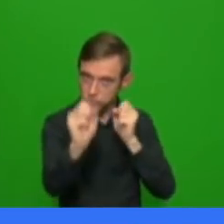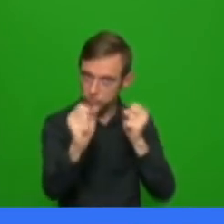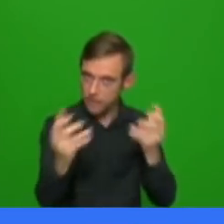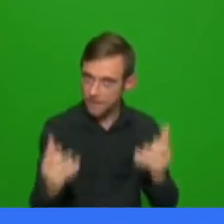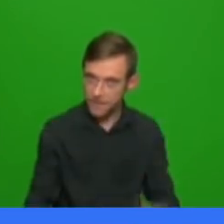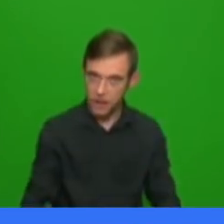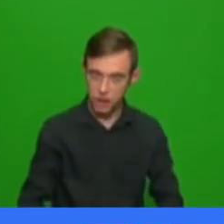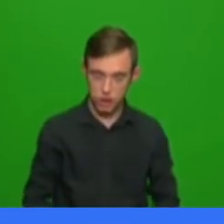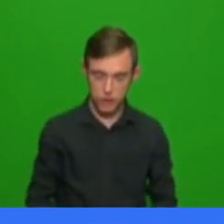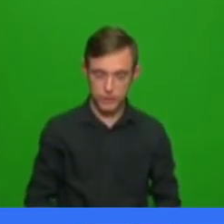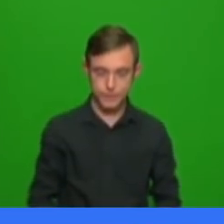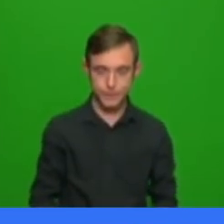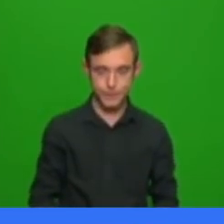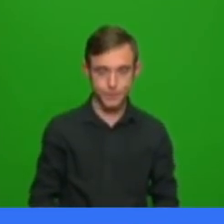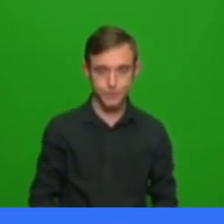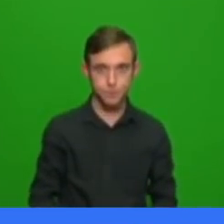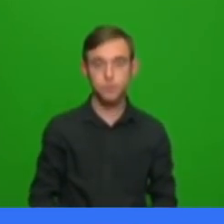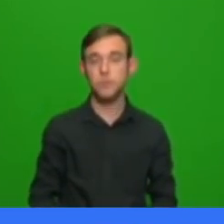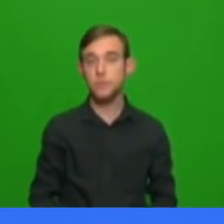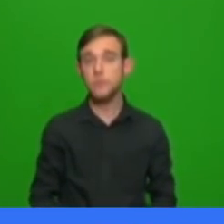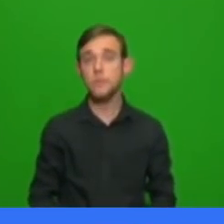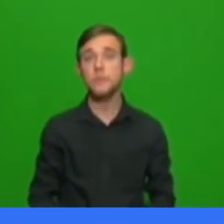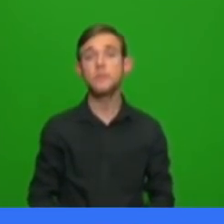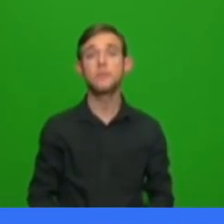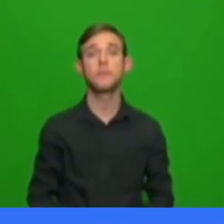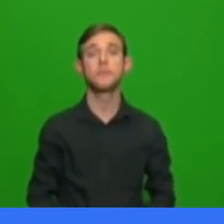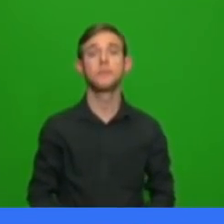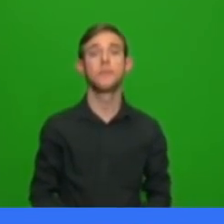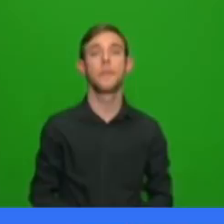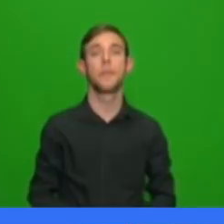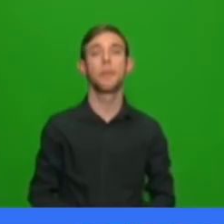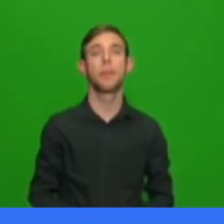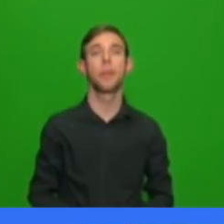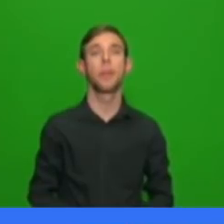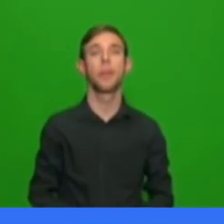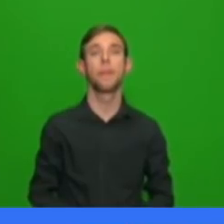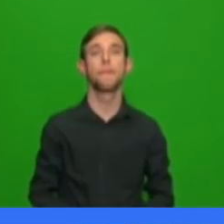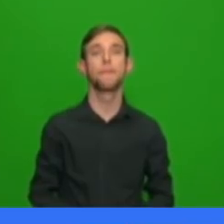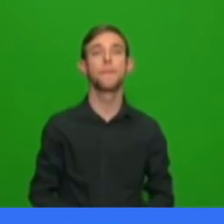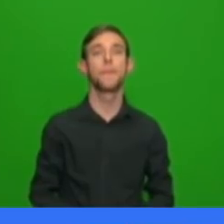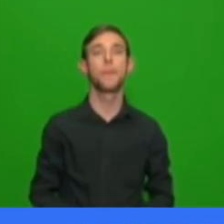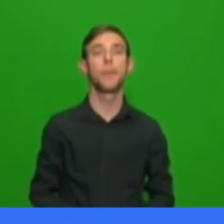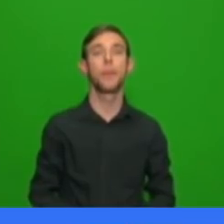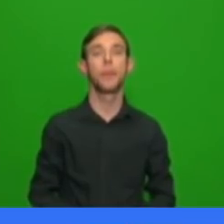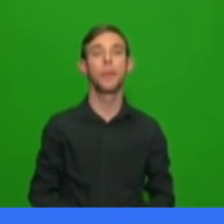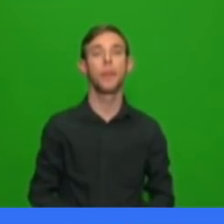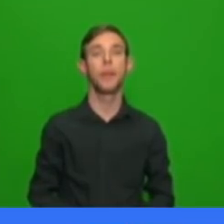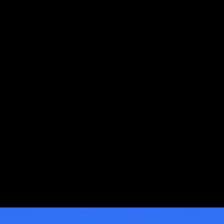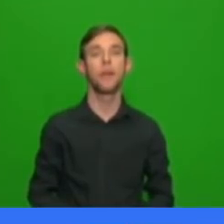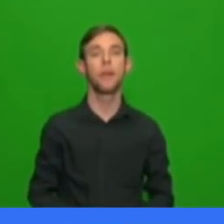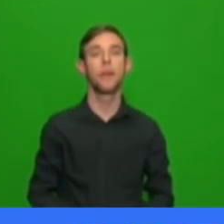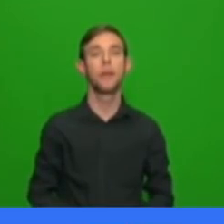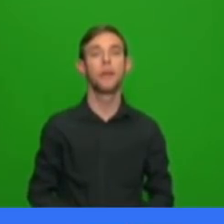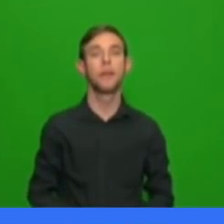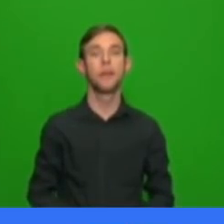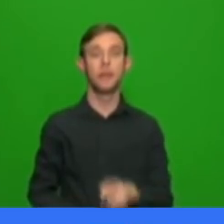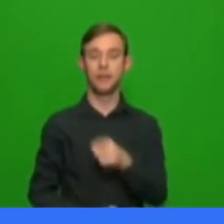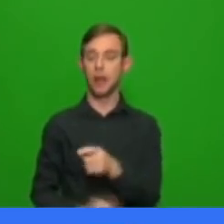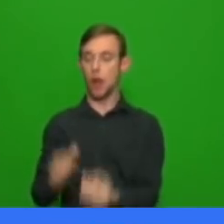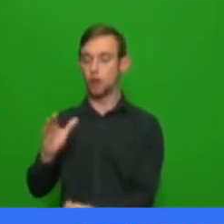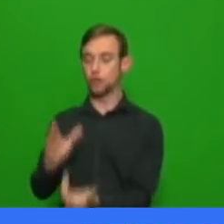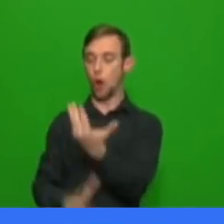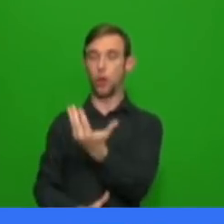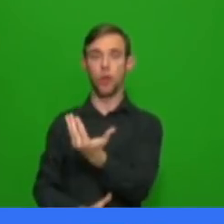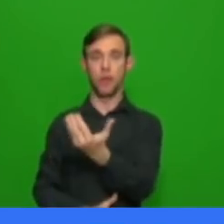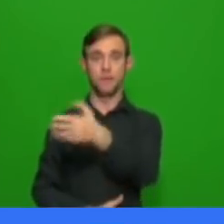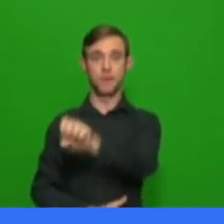I think that with respect to growth, we can't say this is the impact of Eskom on